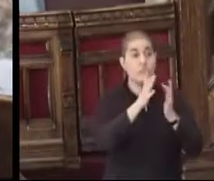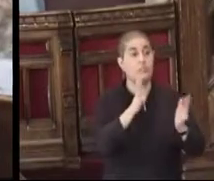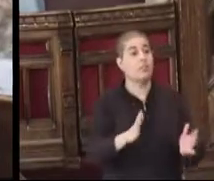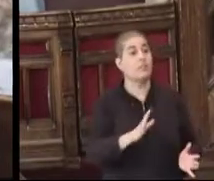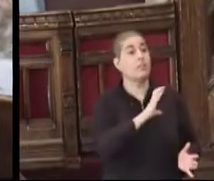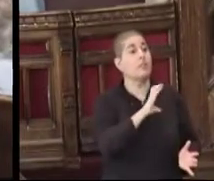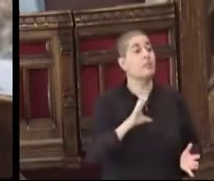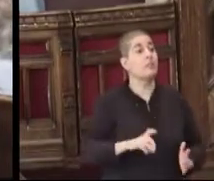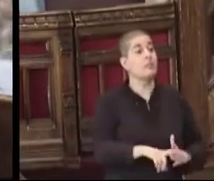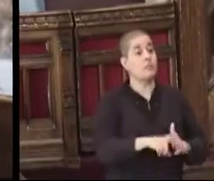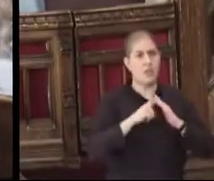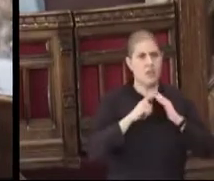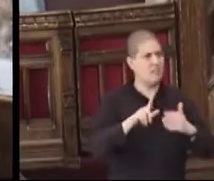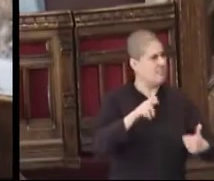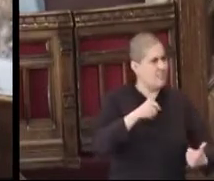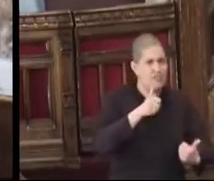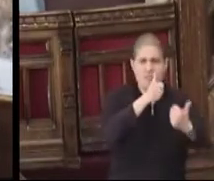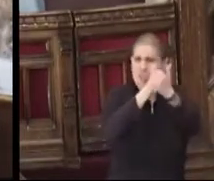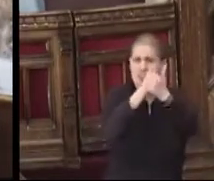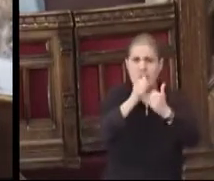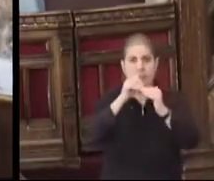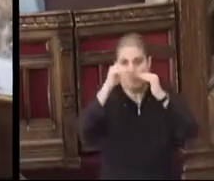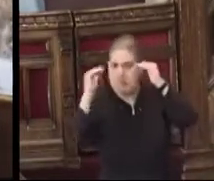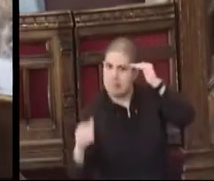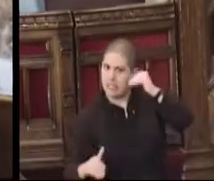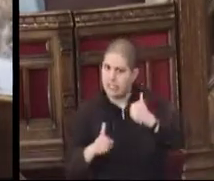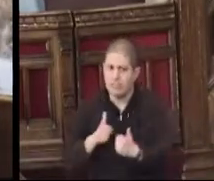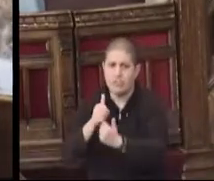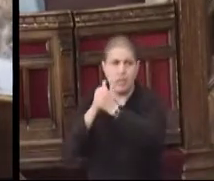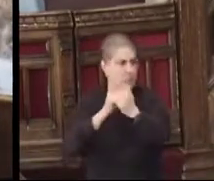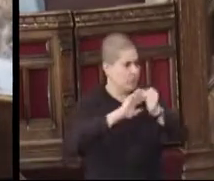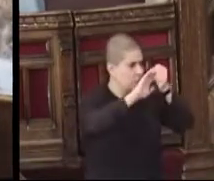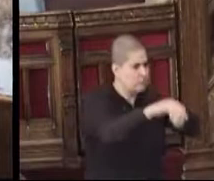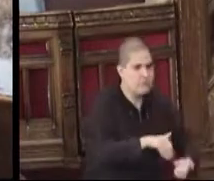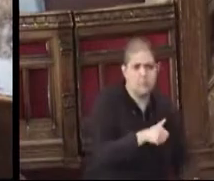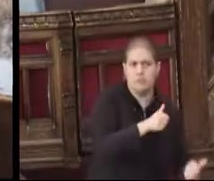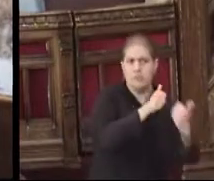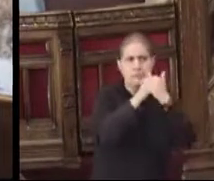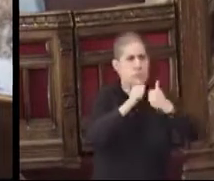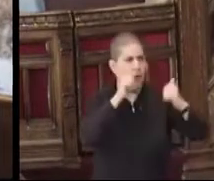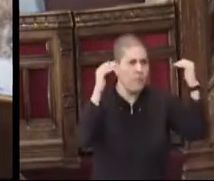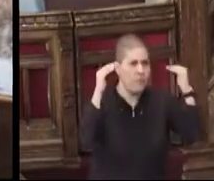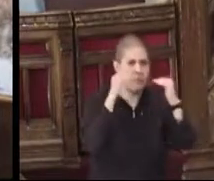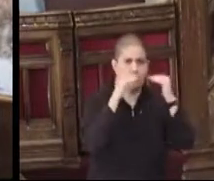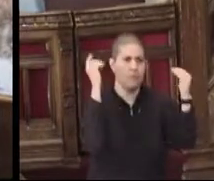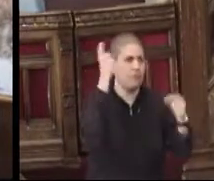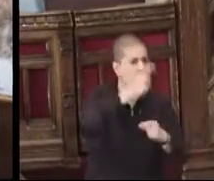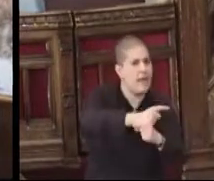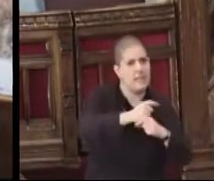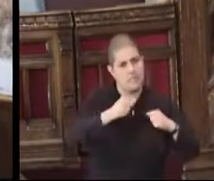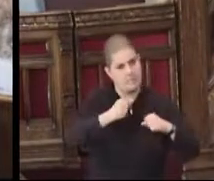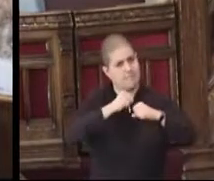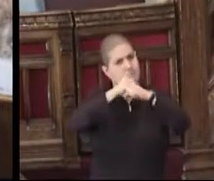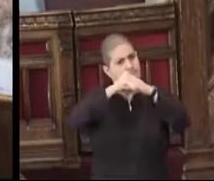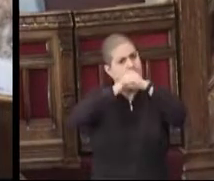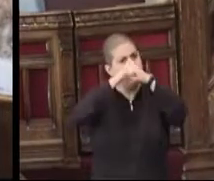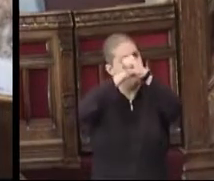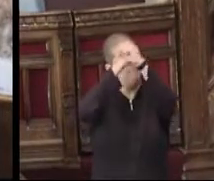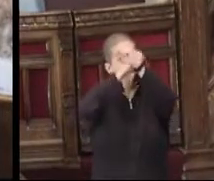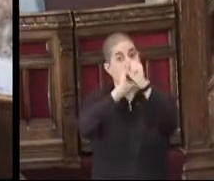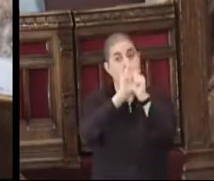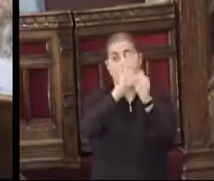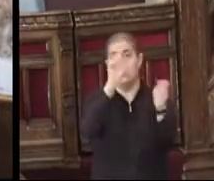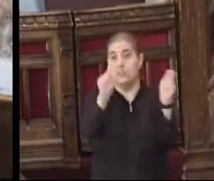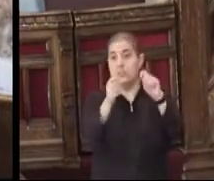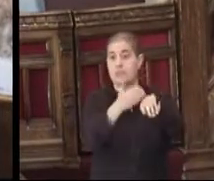quo, to challenge inequality, to challenge oppression. Yes, to care for people in need, but while caring for